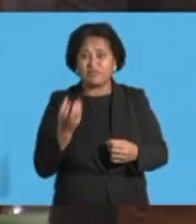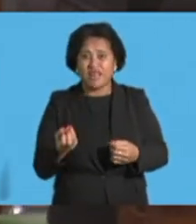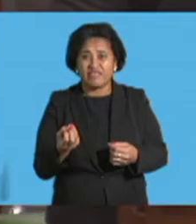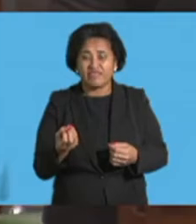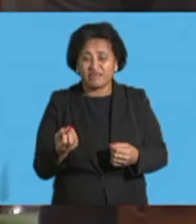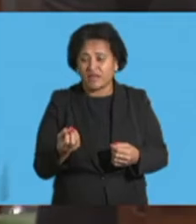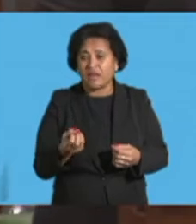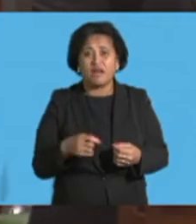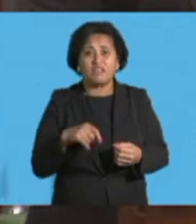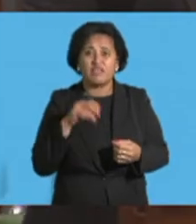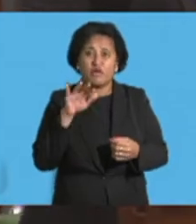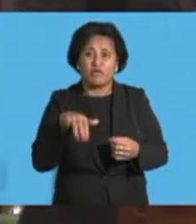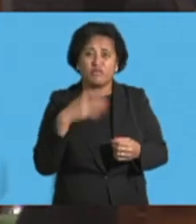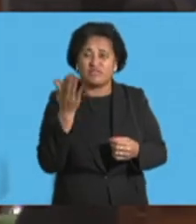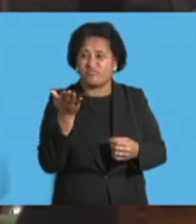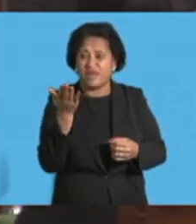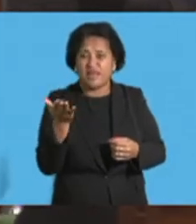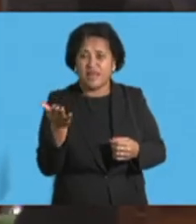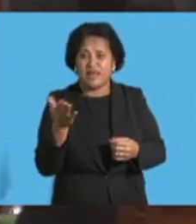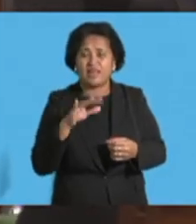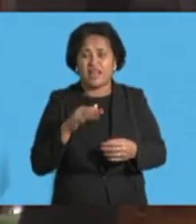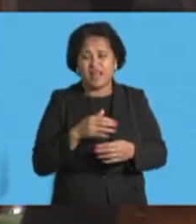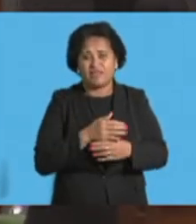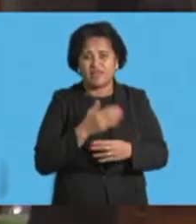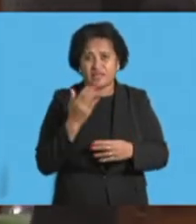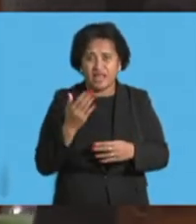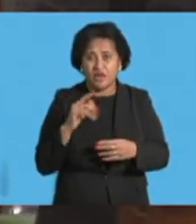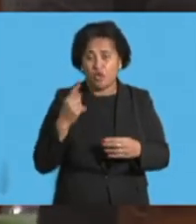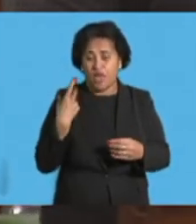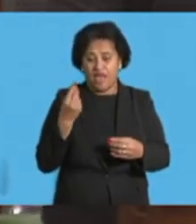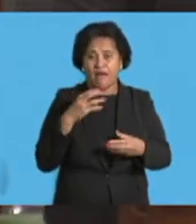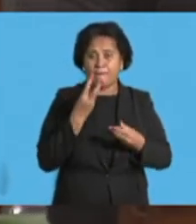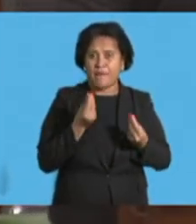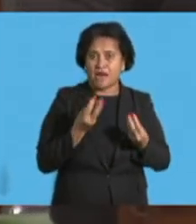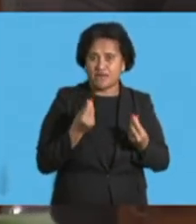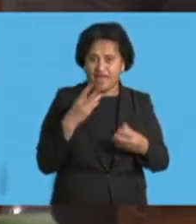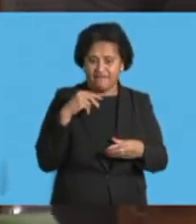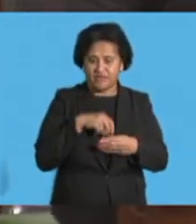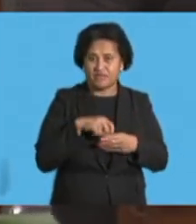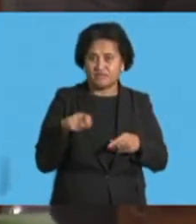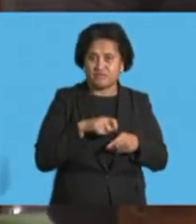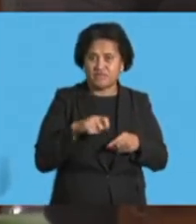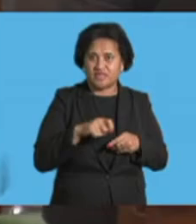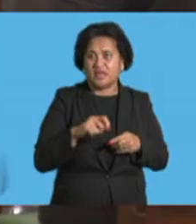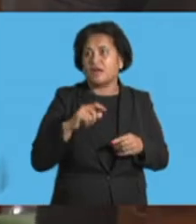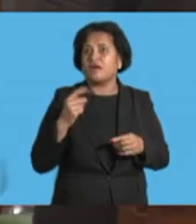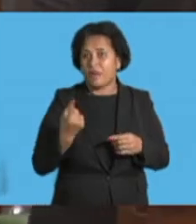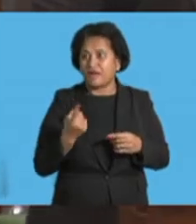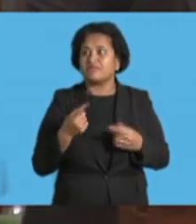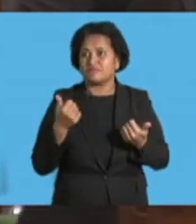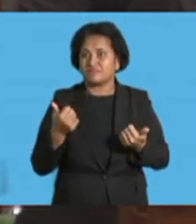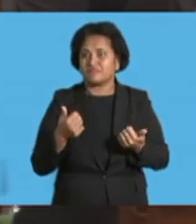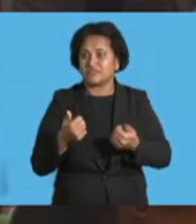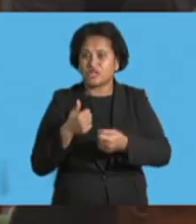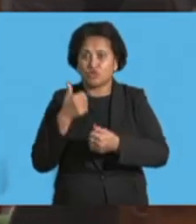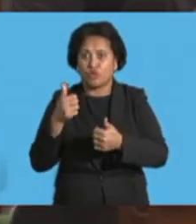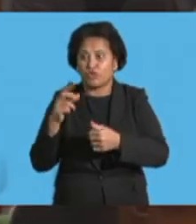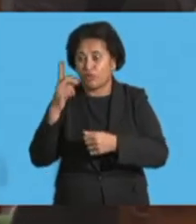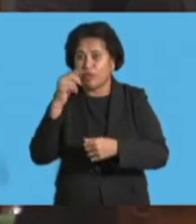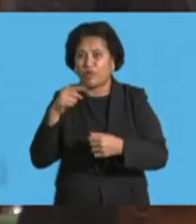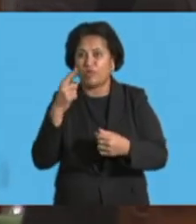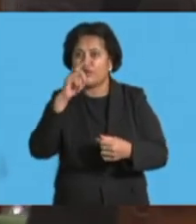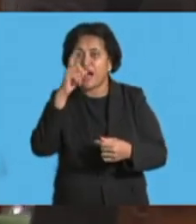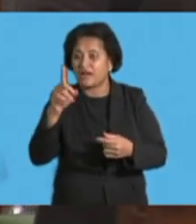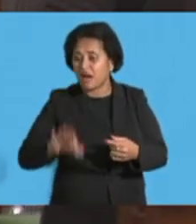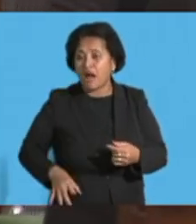wallet on any given day, but it means a lot to a person who cannot afford to catch a taxi to the hospital when there is an emergency,